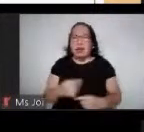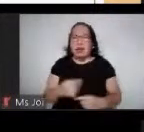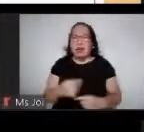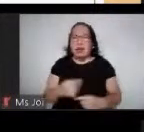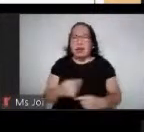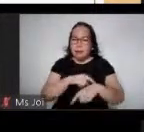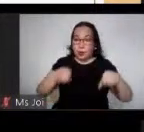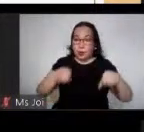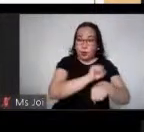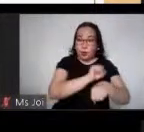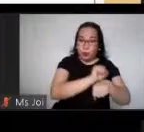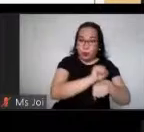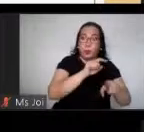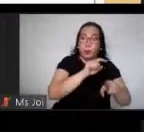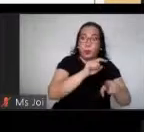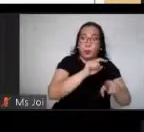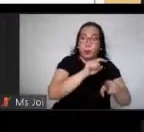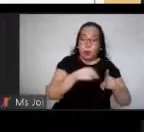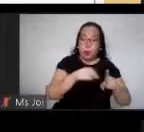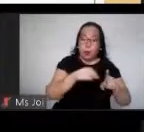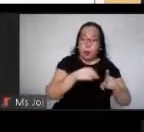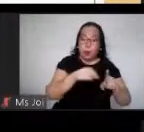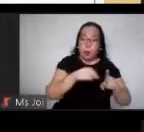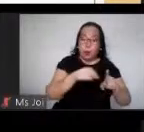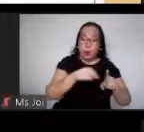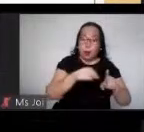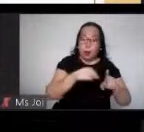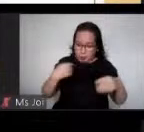protect yourself and rest.